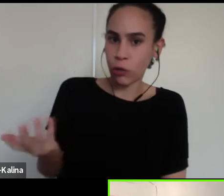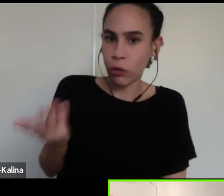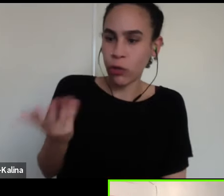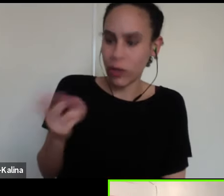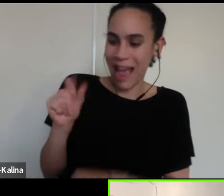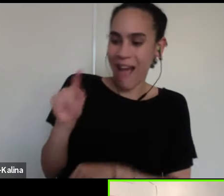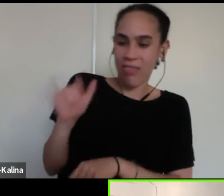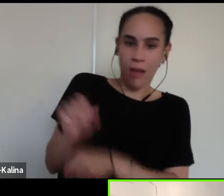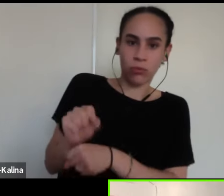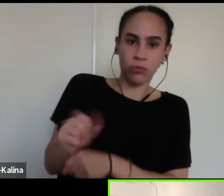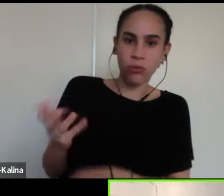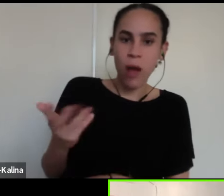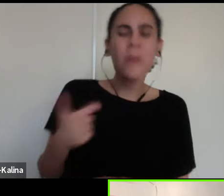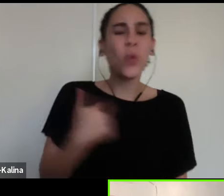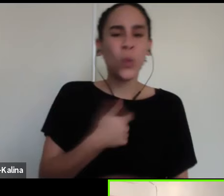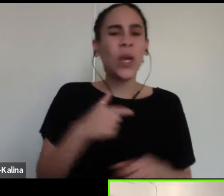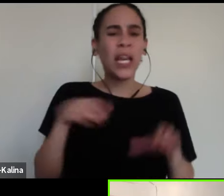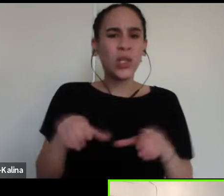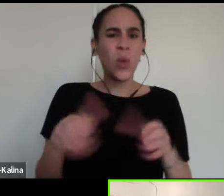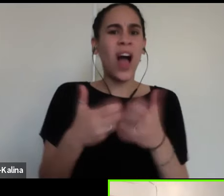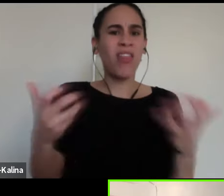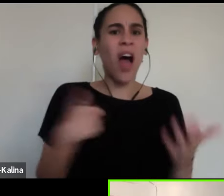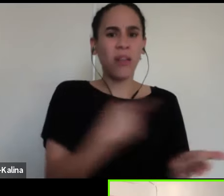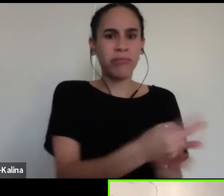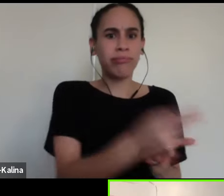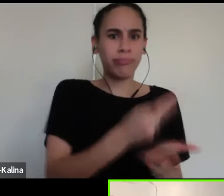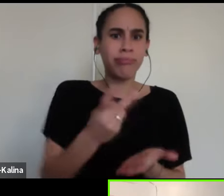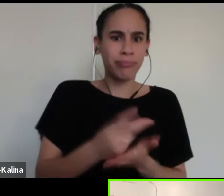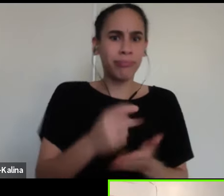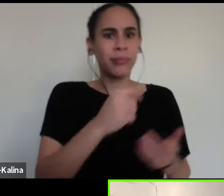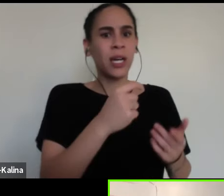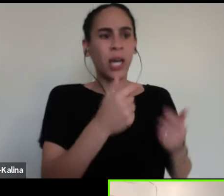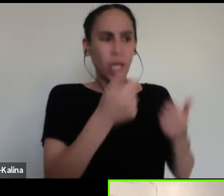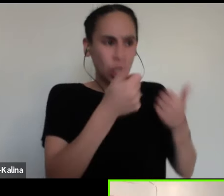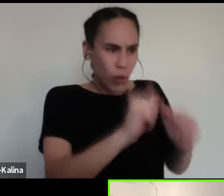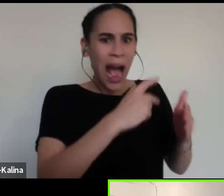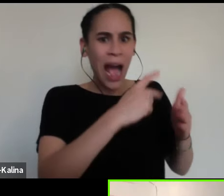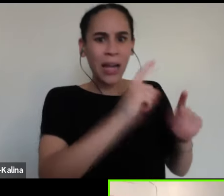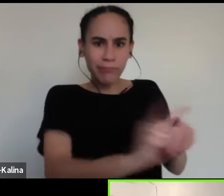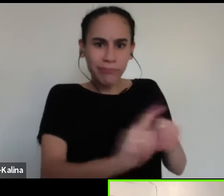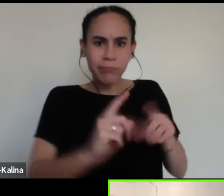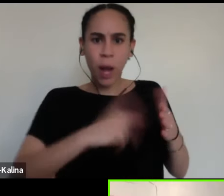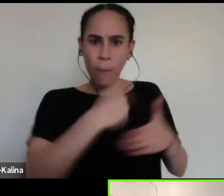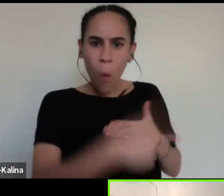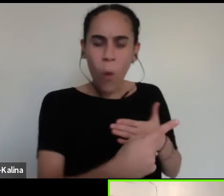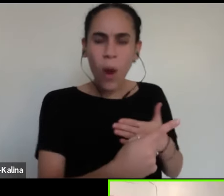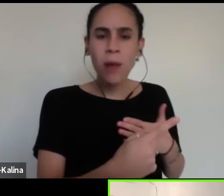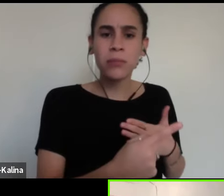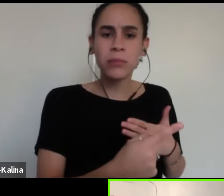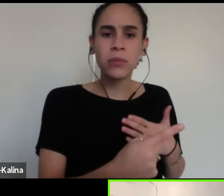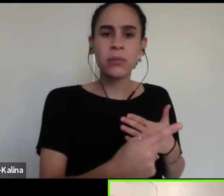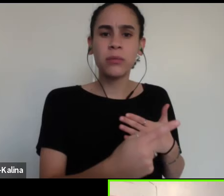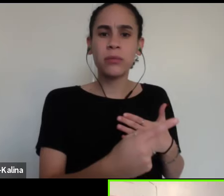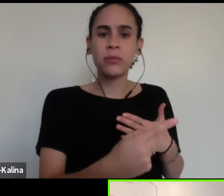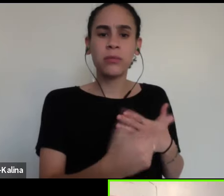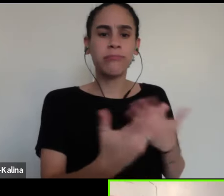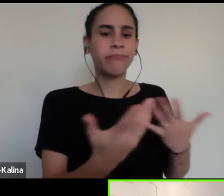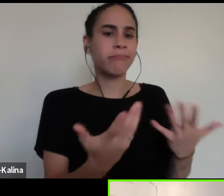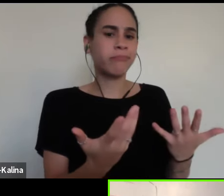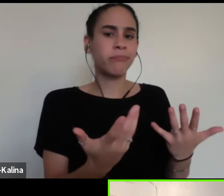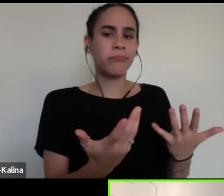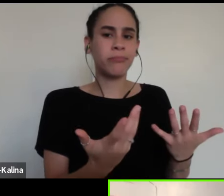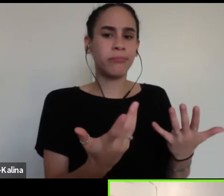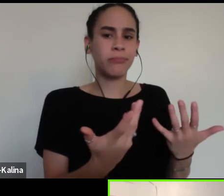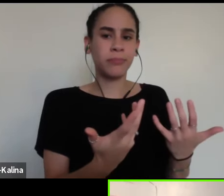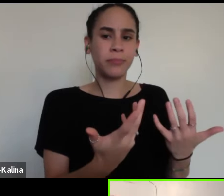we do a lot of things that don't work. You know, we try programs all the time that, you know,